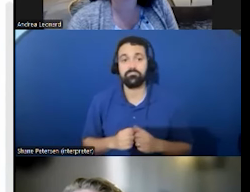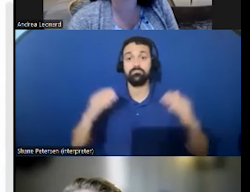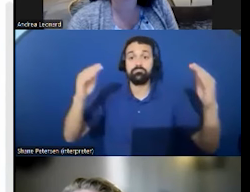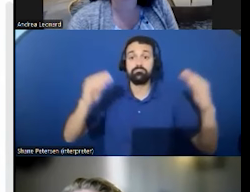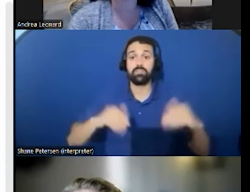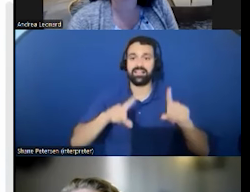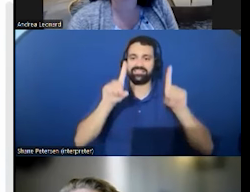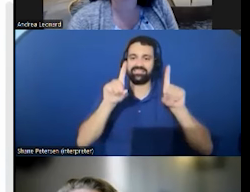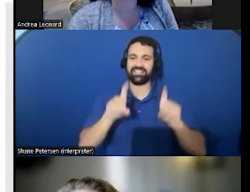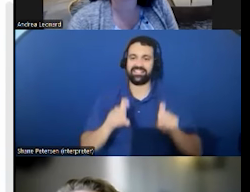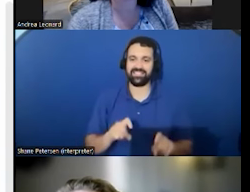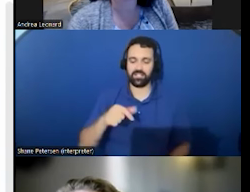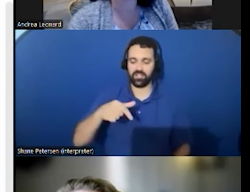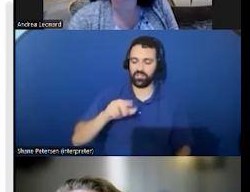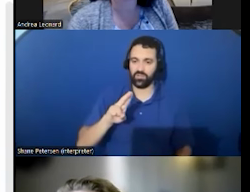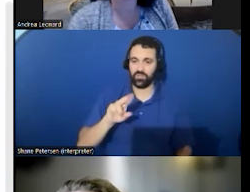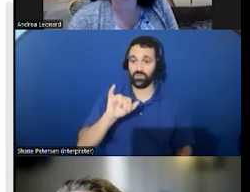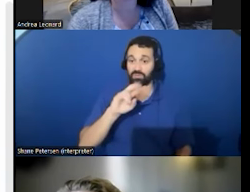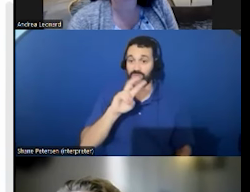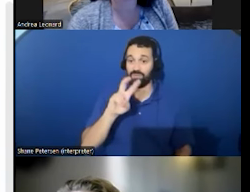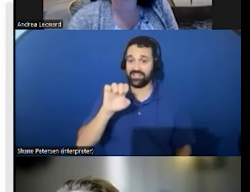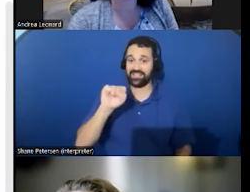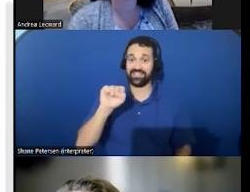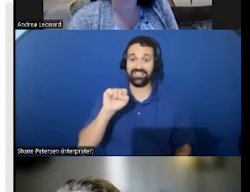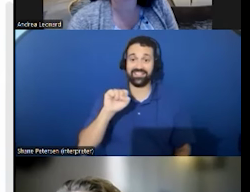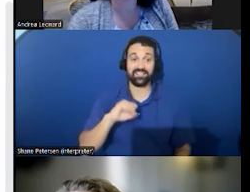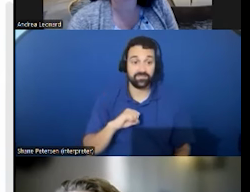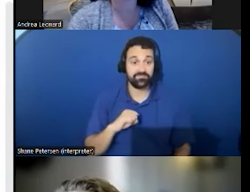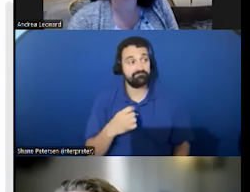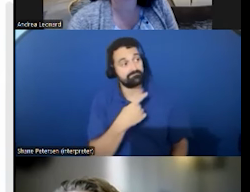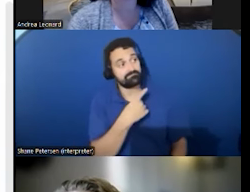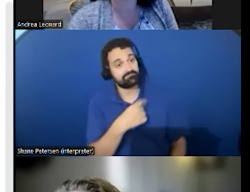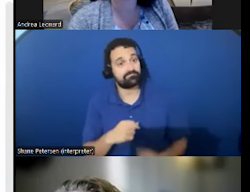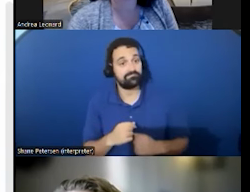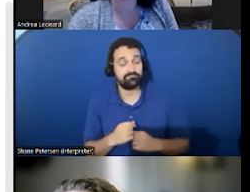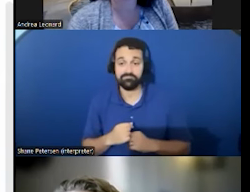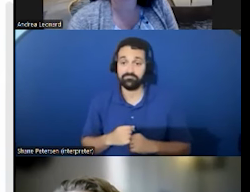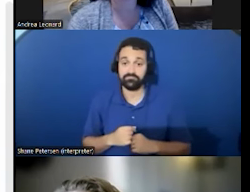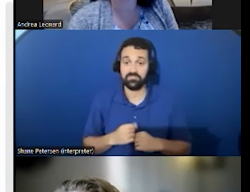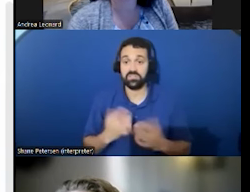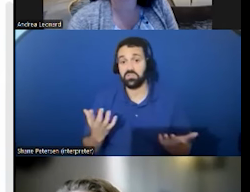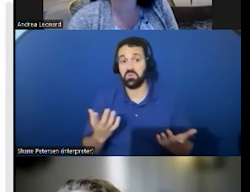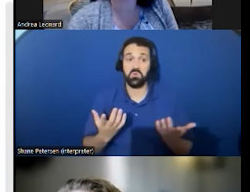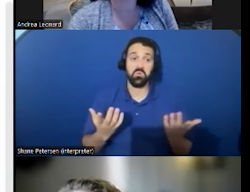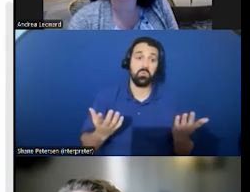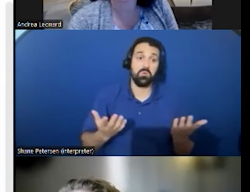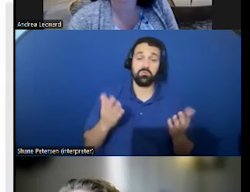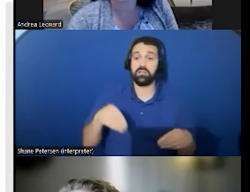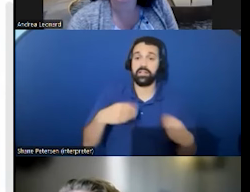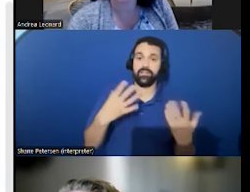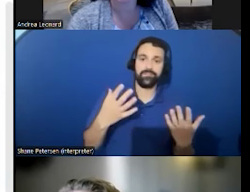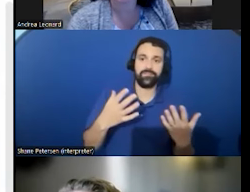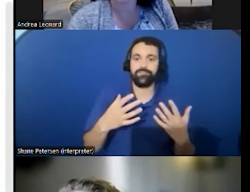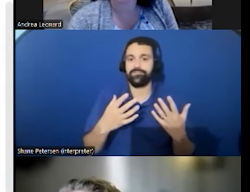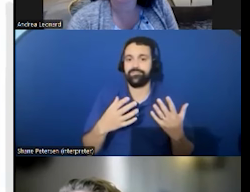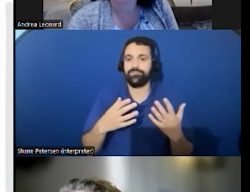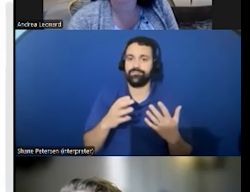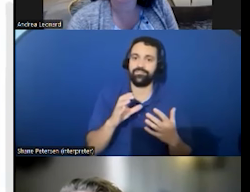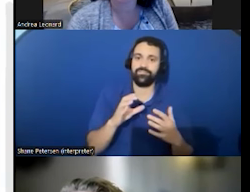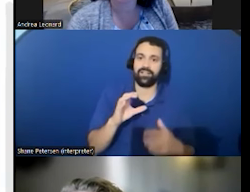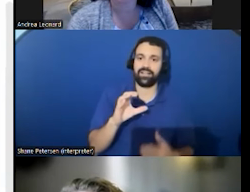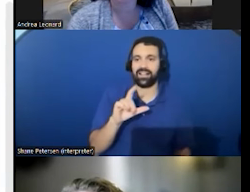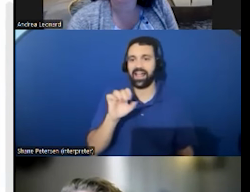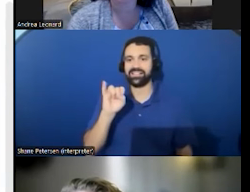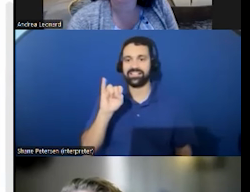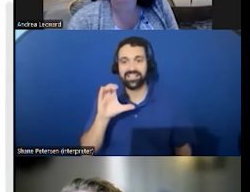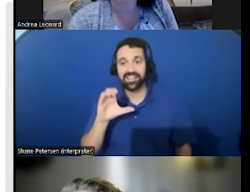So Canvas gives you an option of classic quizzes or new quizzes, depending if that's turned on in your version. This is a